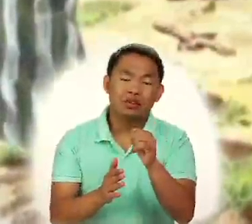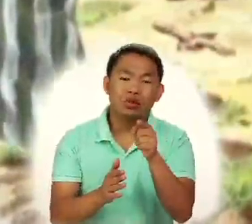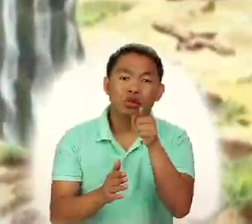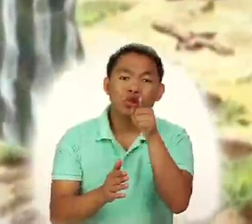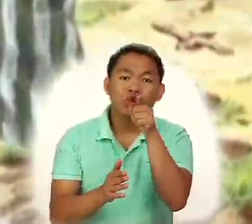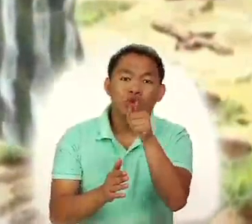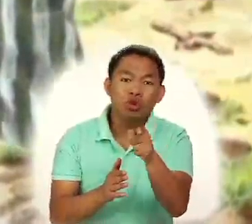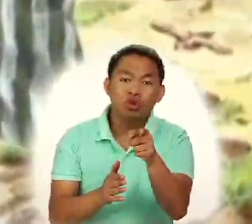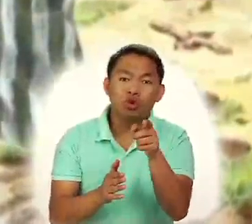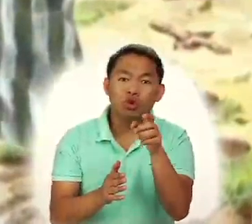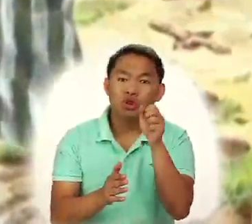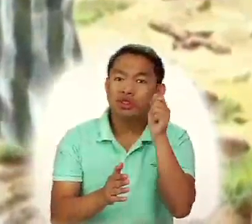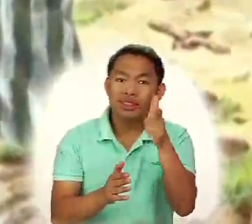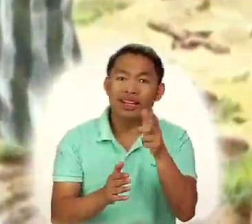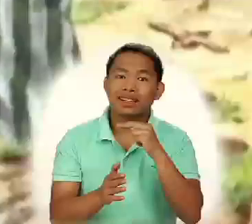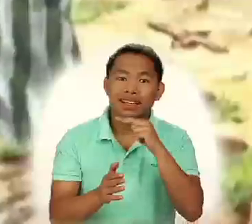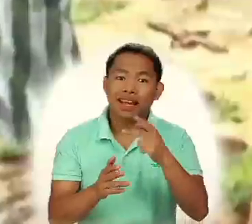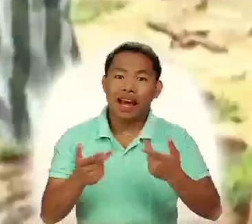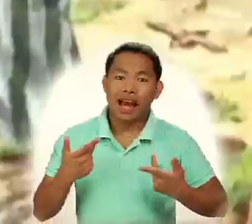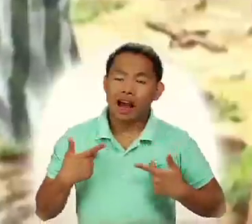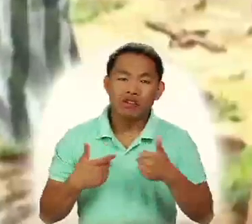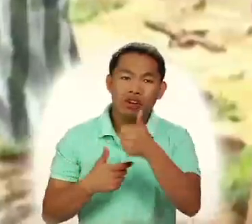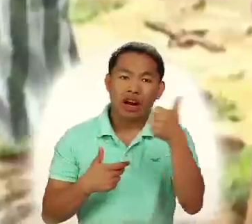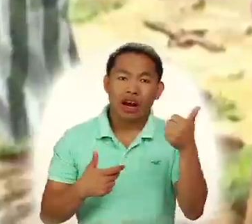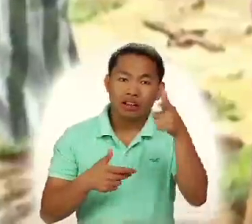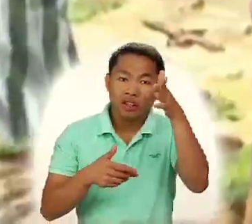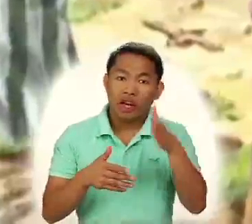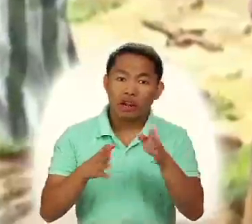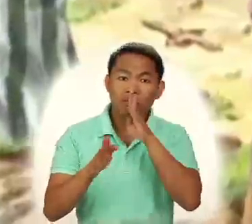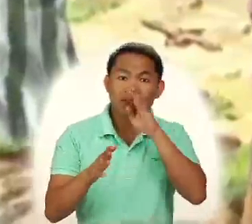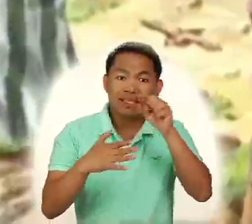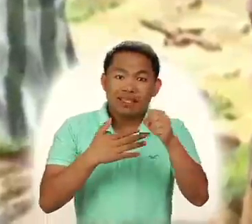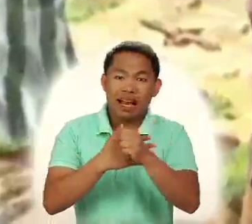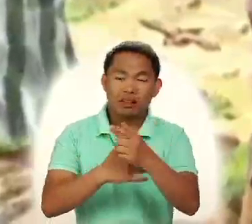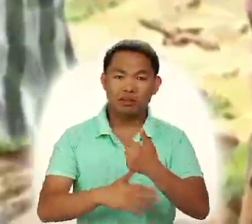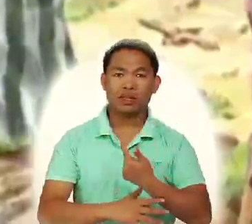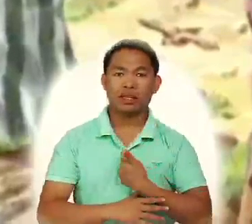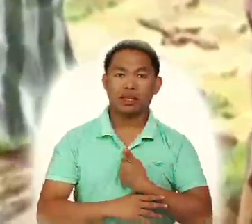"You shall not have other gods besides me."